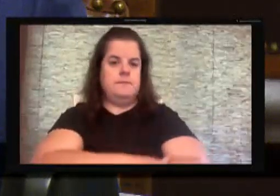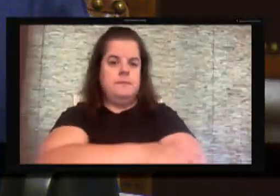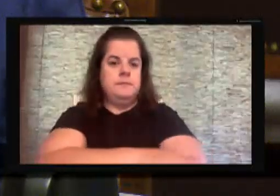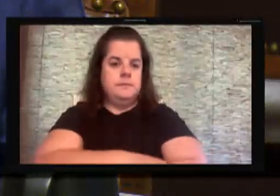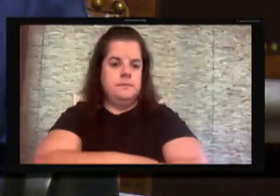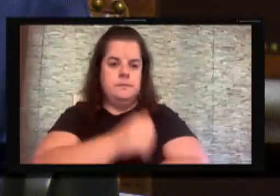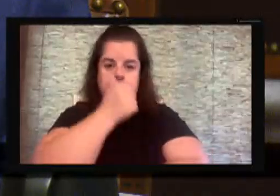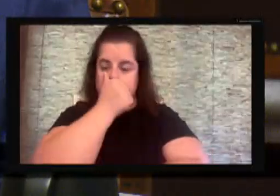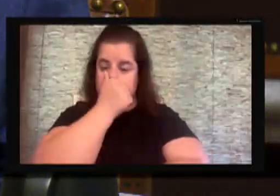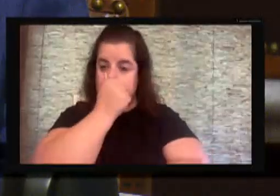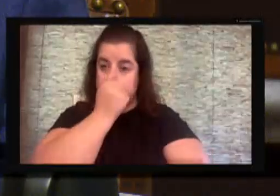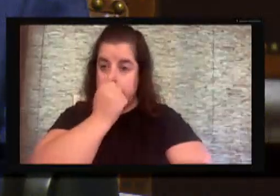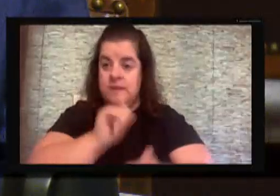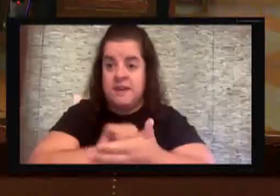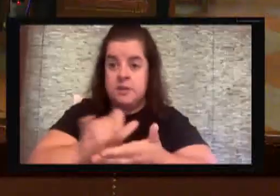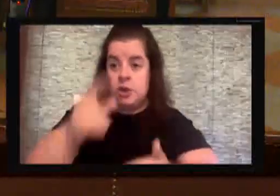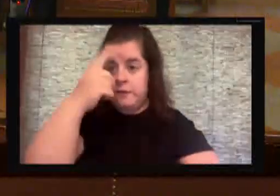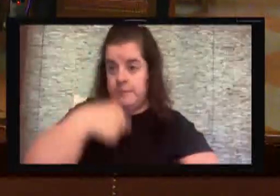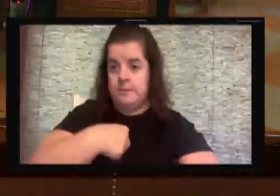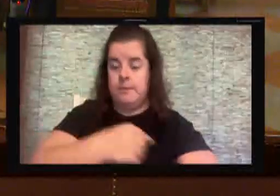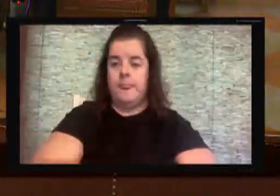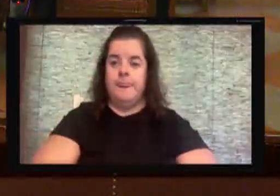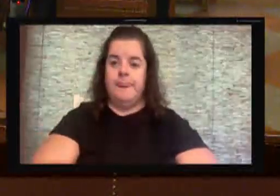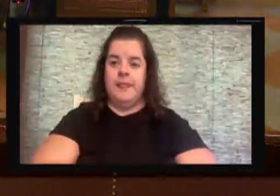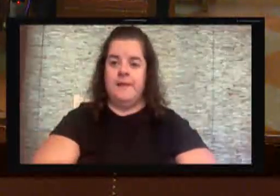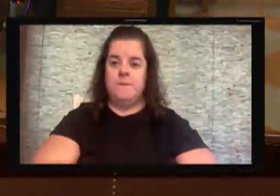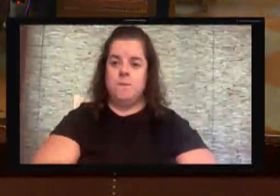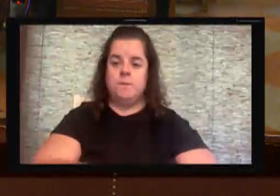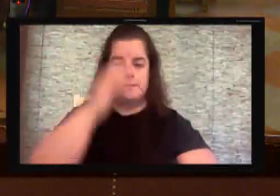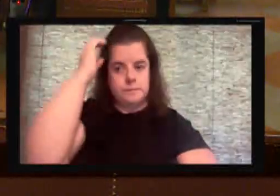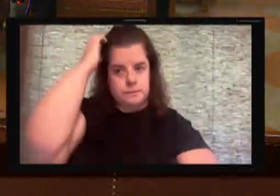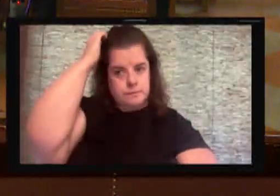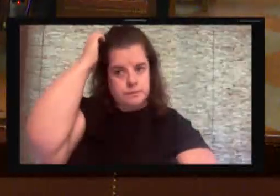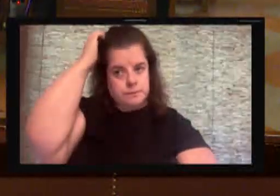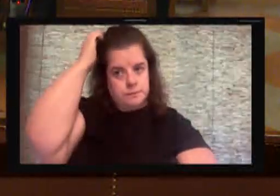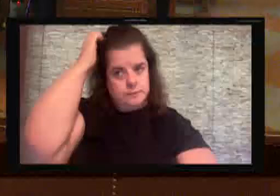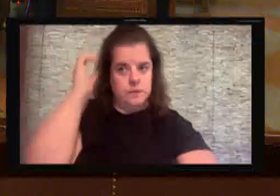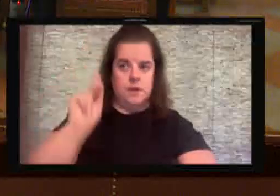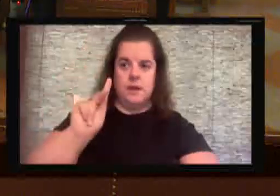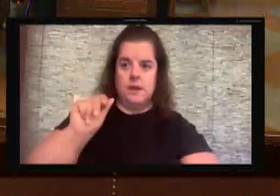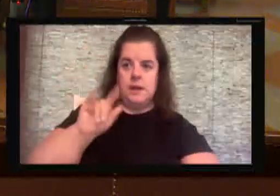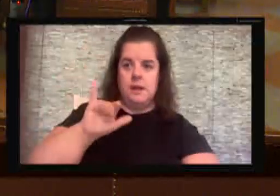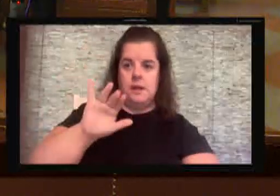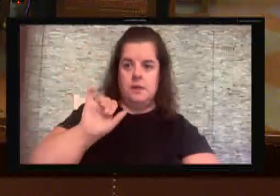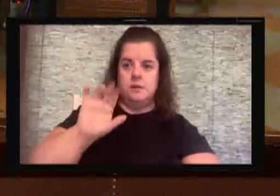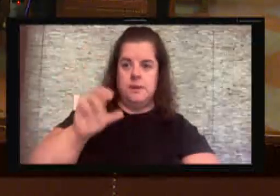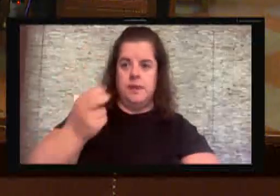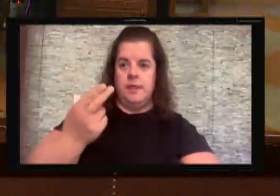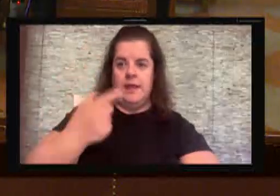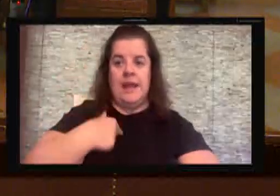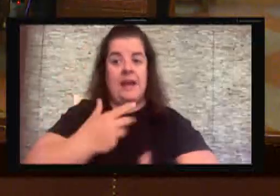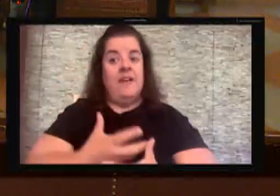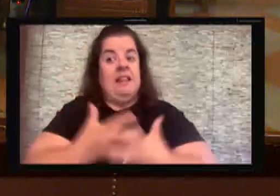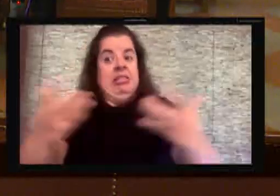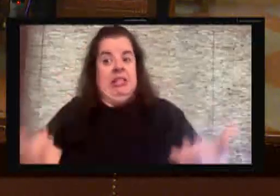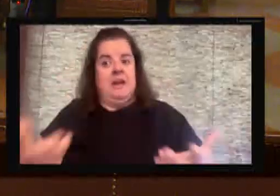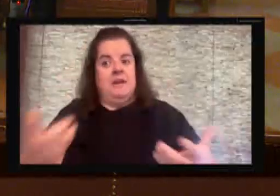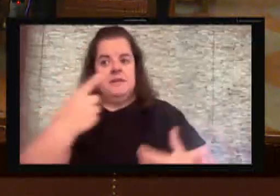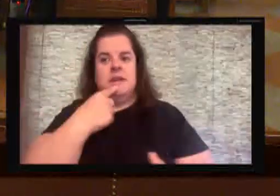me. Thank you. Councilwoman Kale Smith. So I have a lot to say about this, actually,